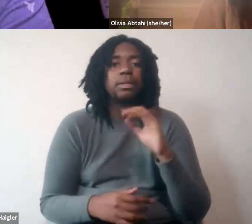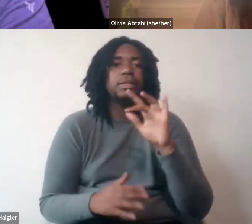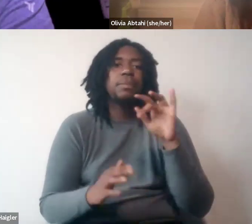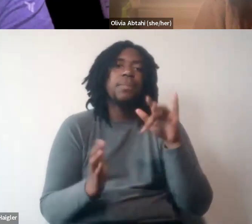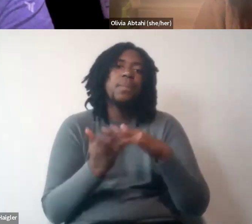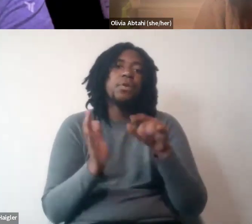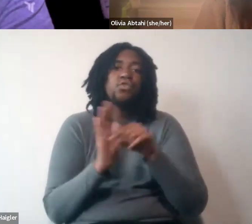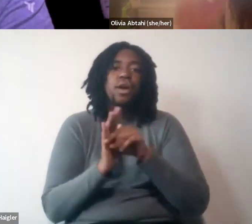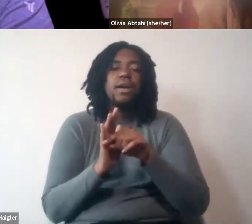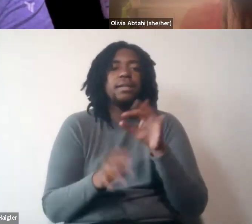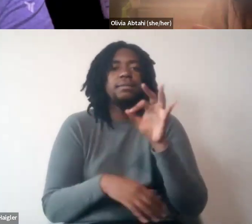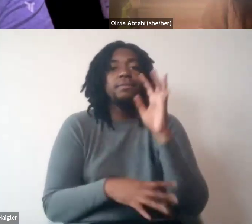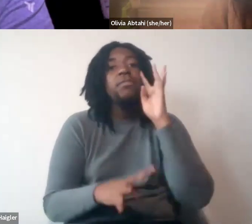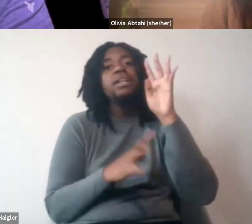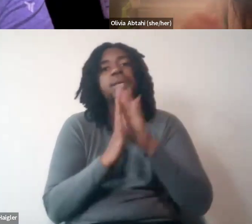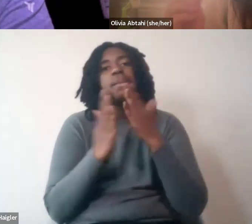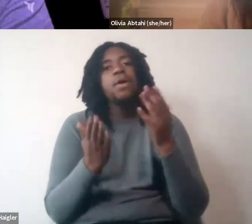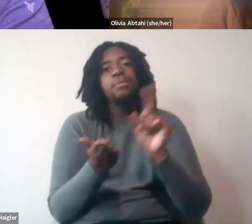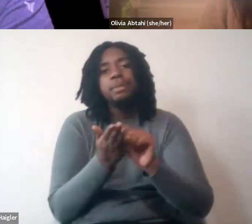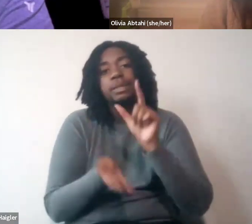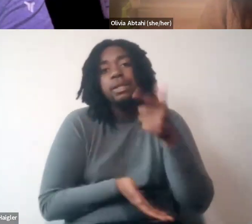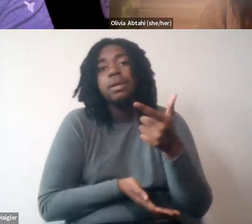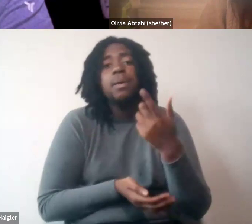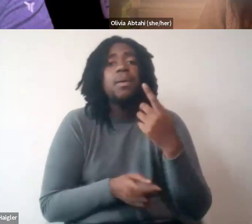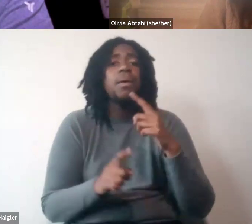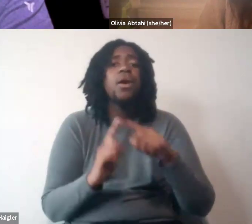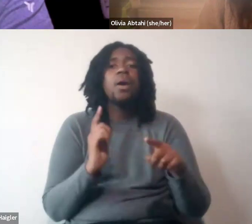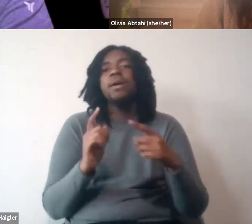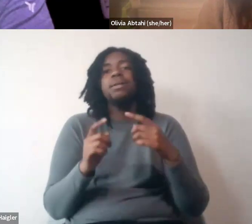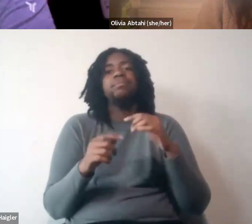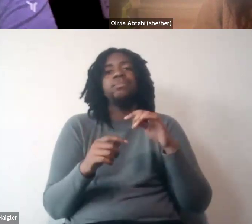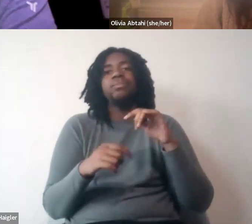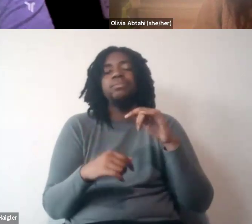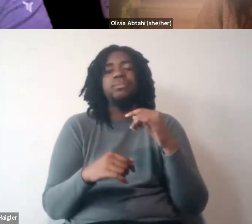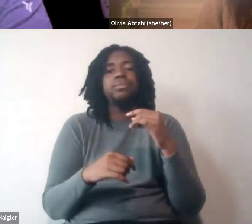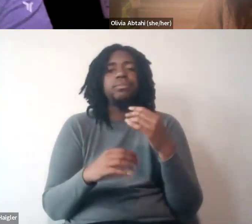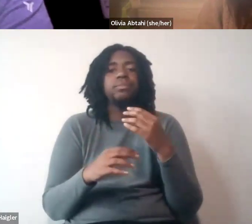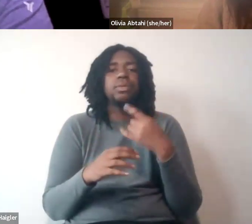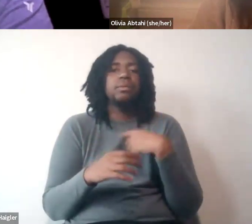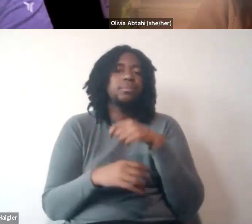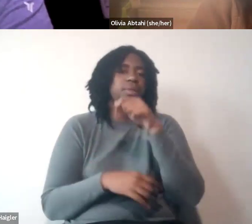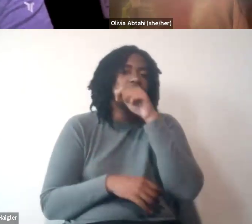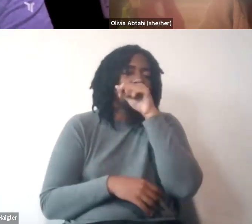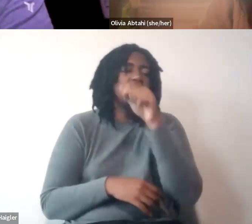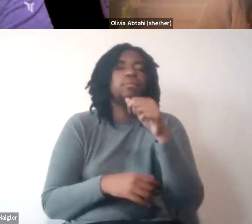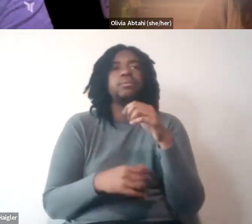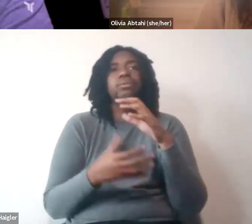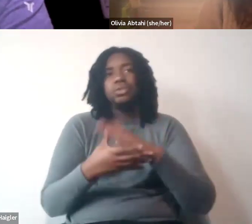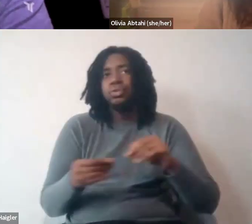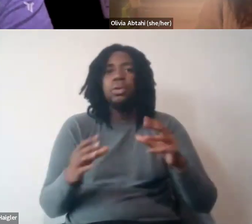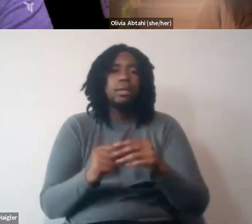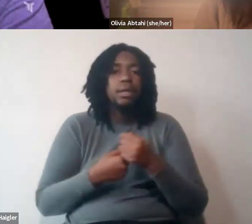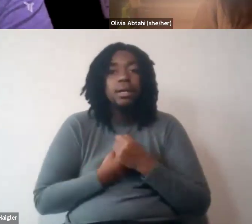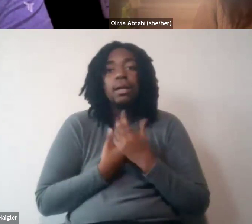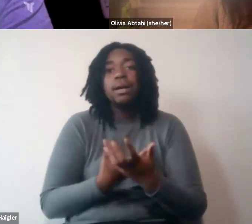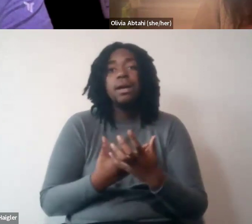And yeah, at the end of the day though, I really just like to tell my story, and then whatever genre or age